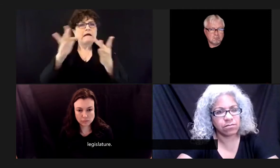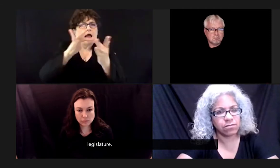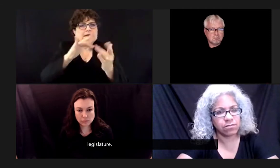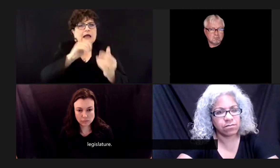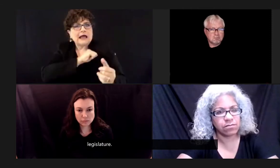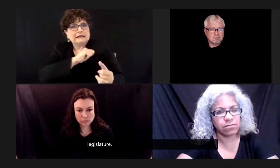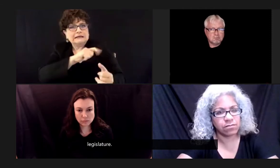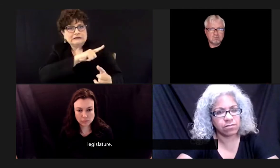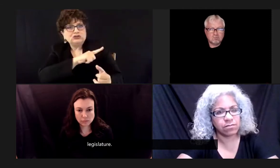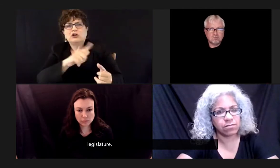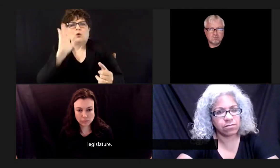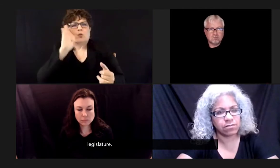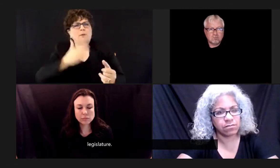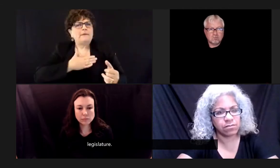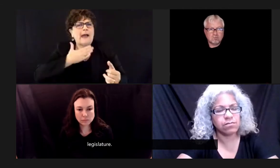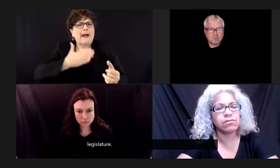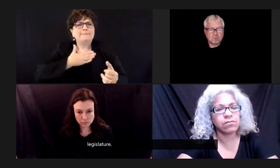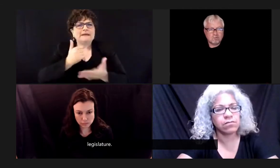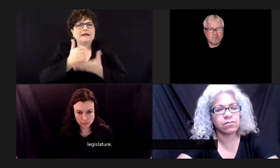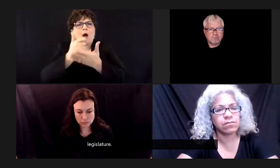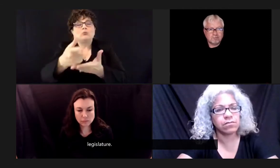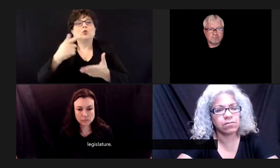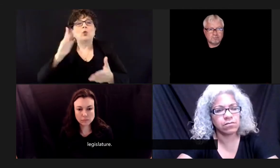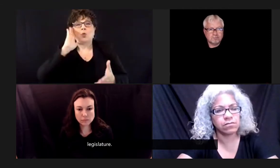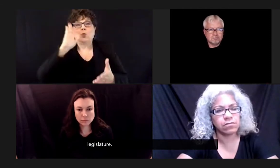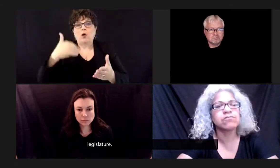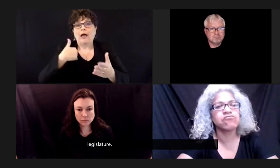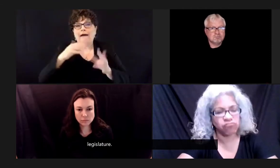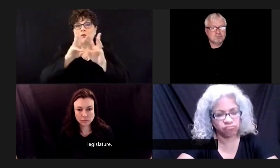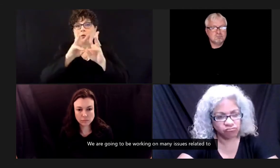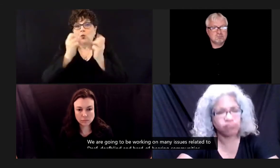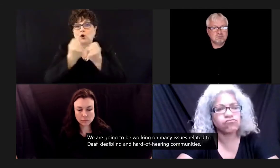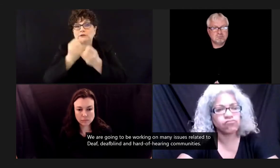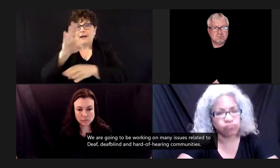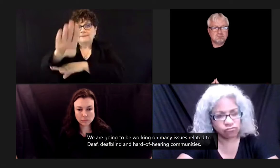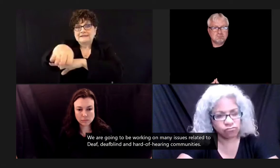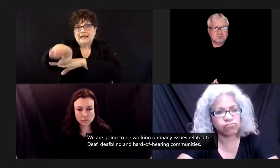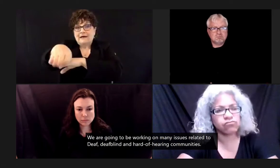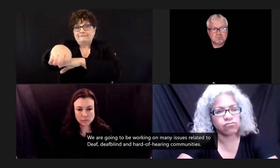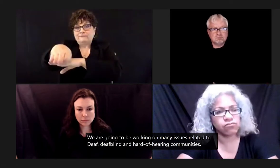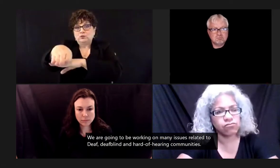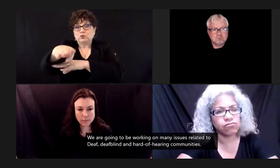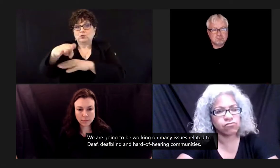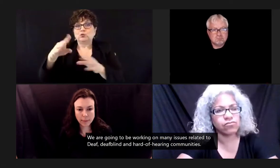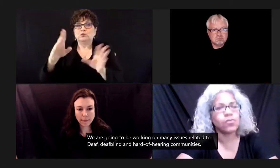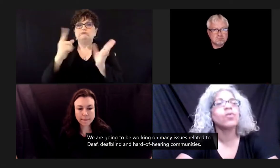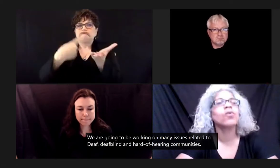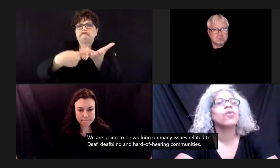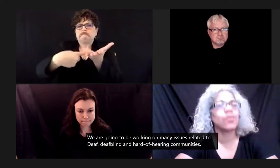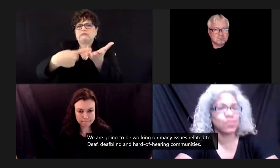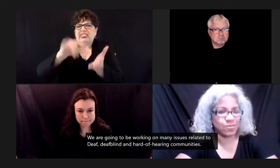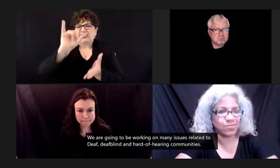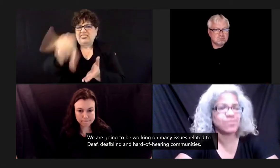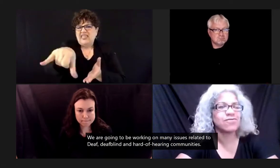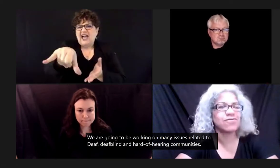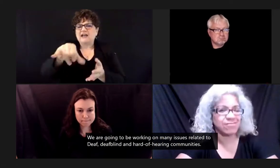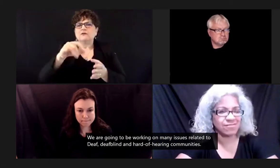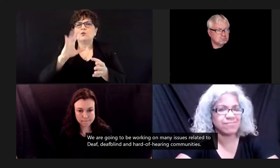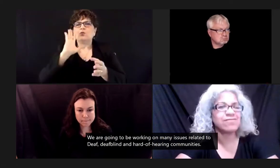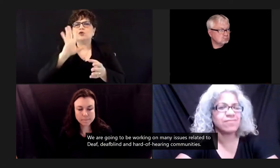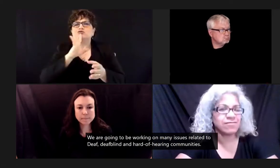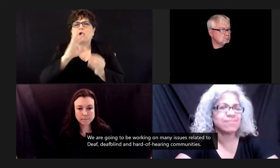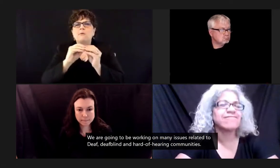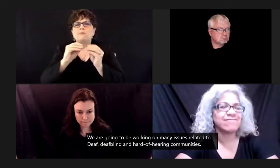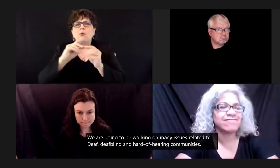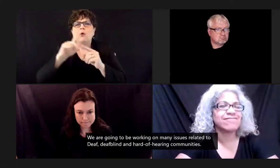communities. And please, I understand that you're learning, so please do contact Alicia. And